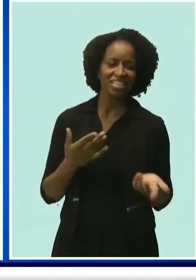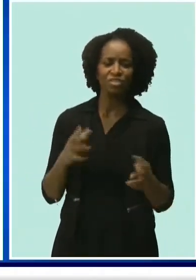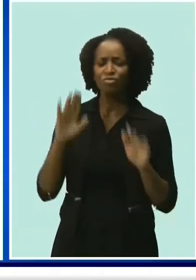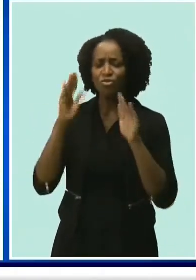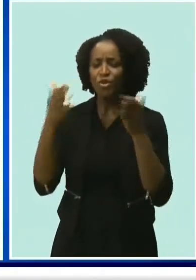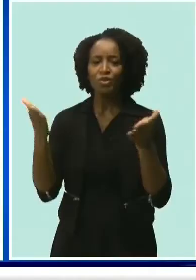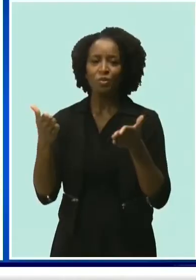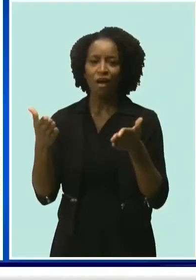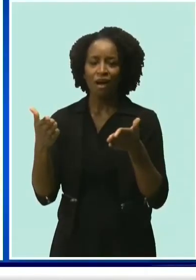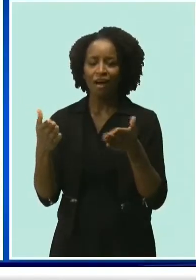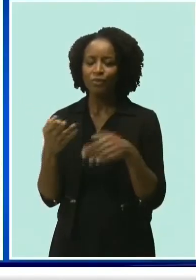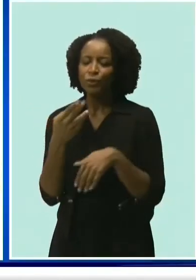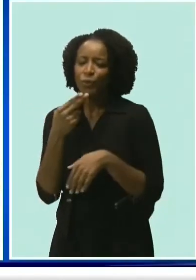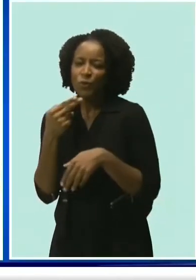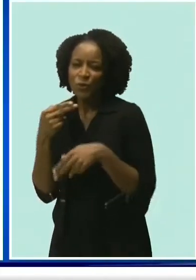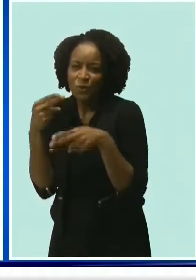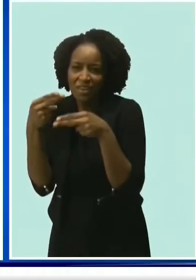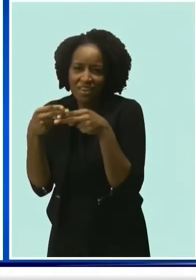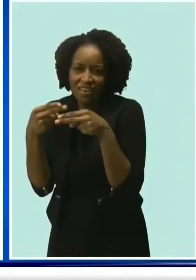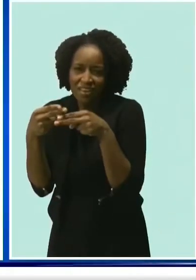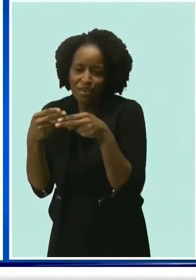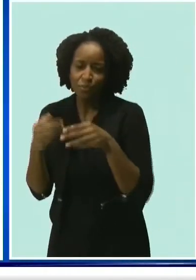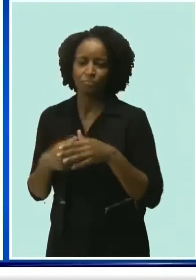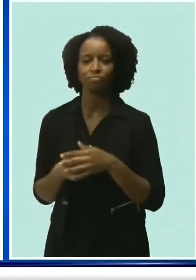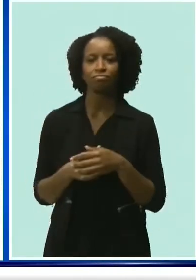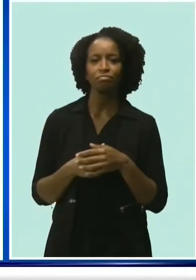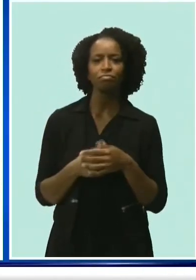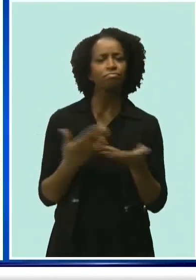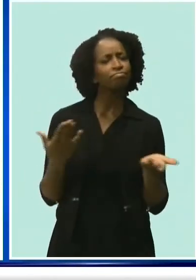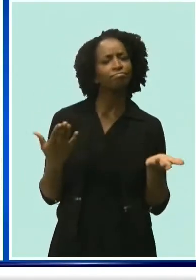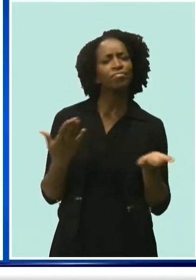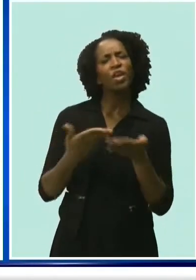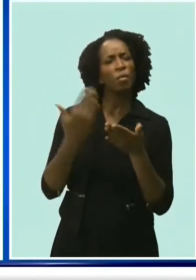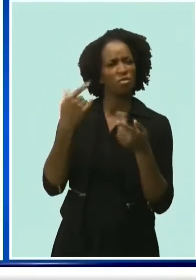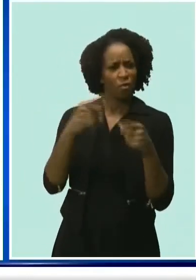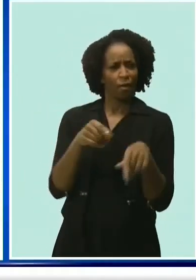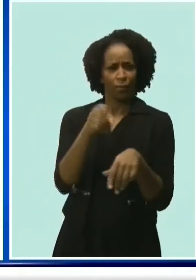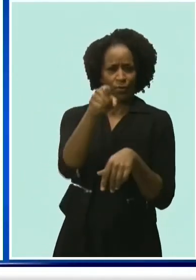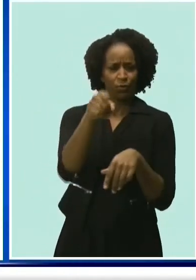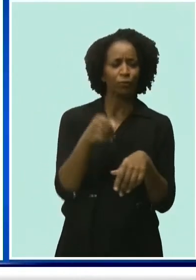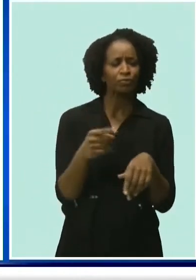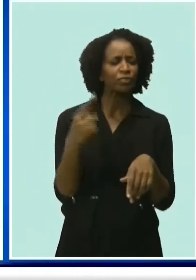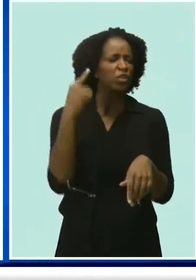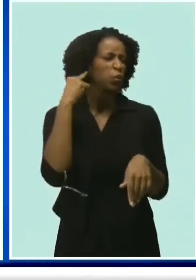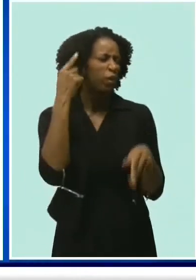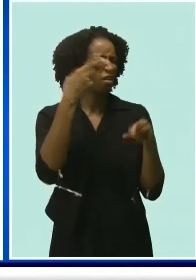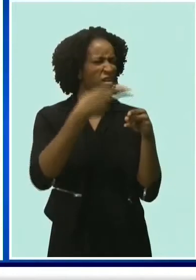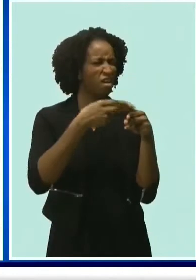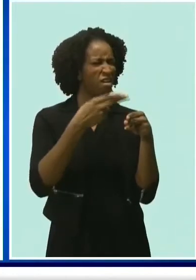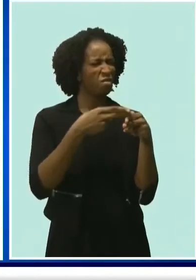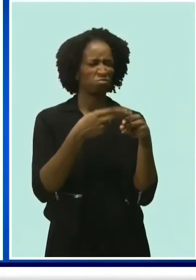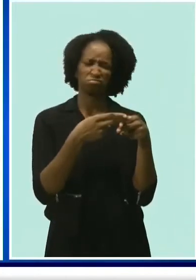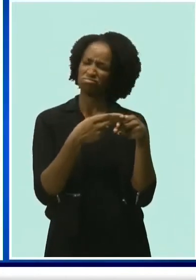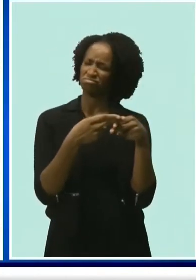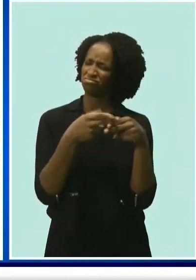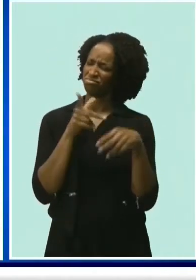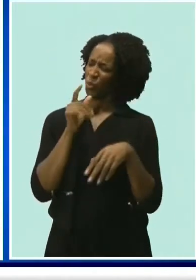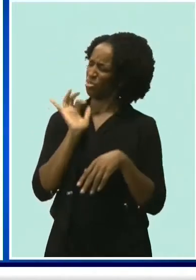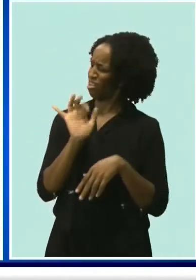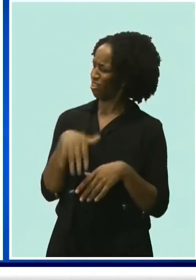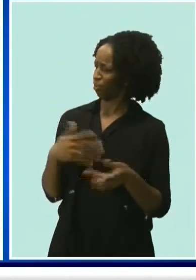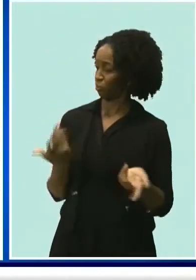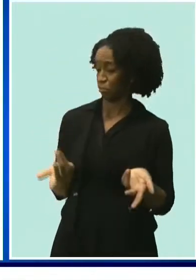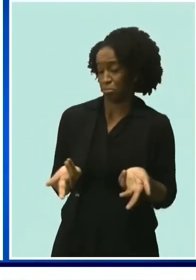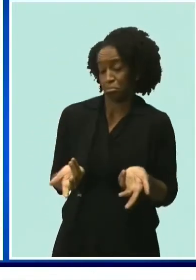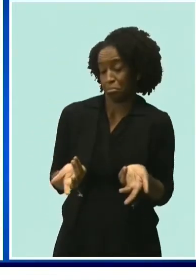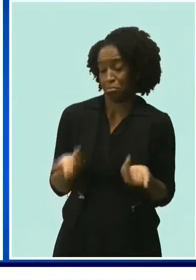name, only to realize after it's actually somebody you've known probably all of your life, but you only know that person by their nickname? Well,